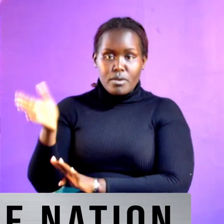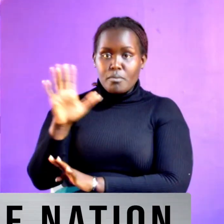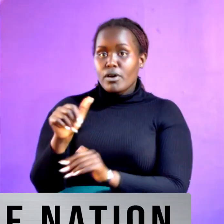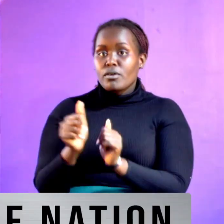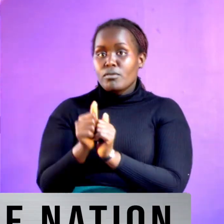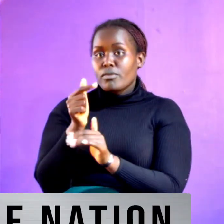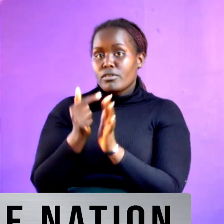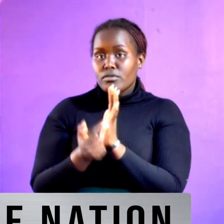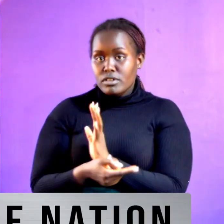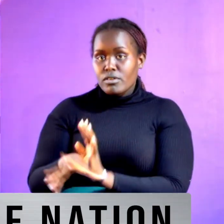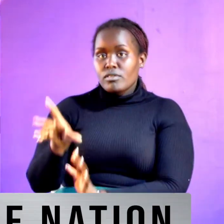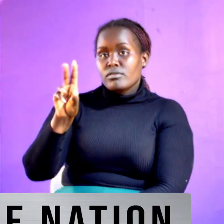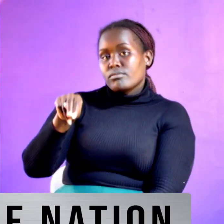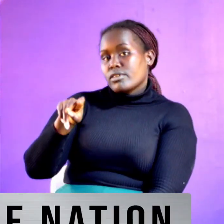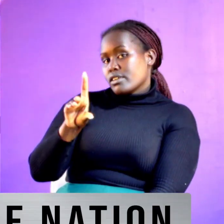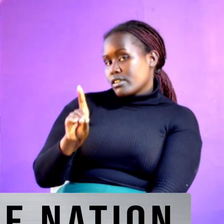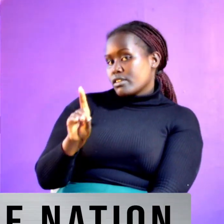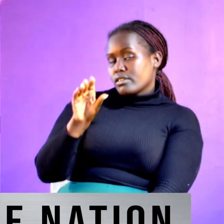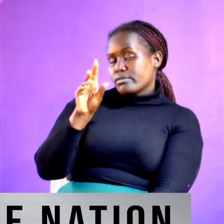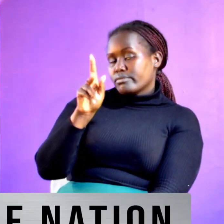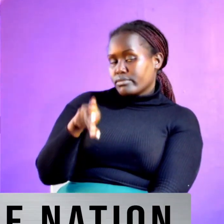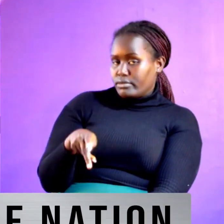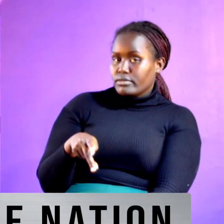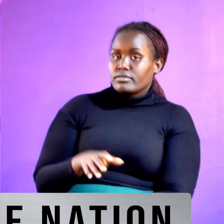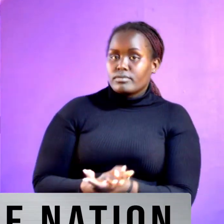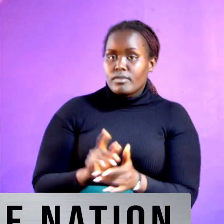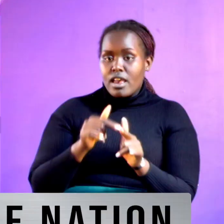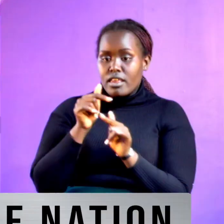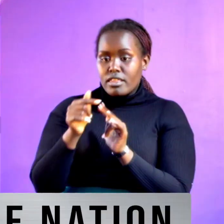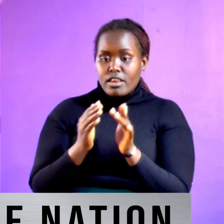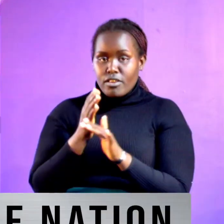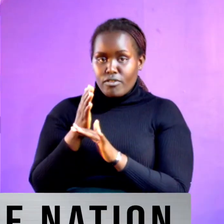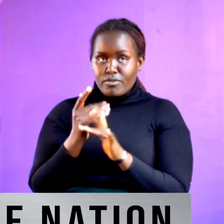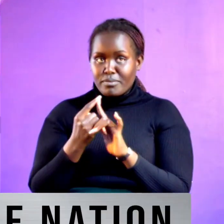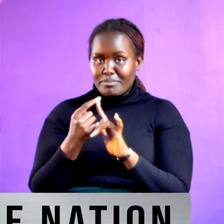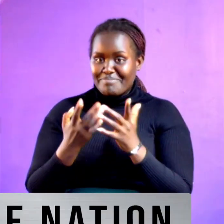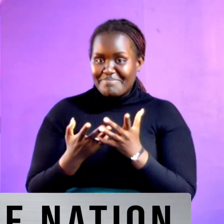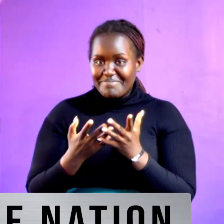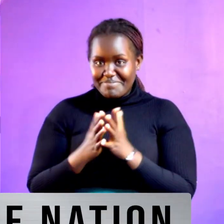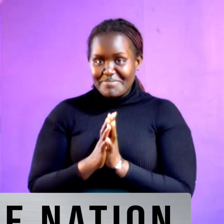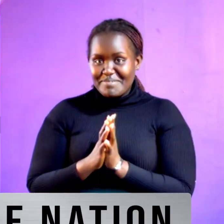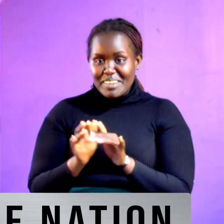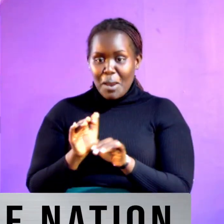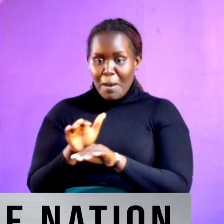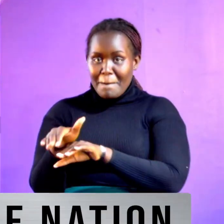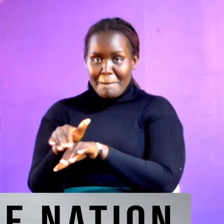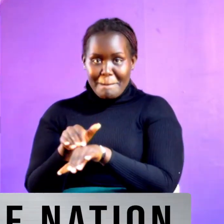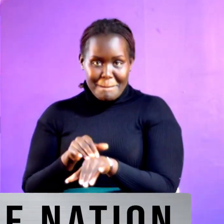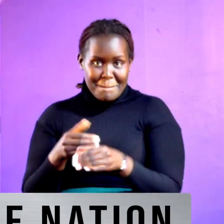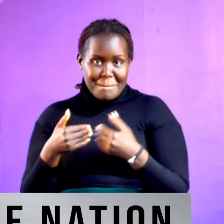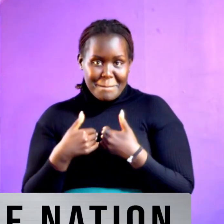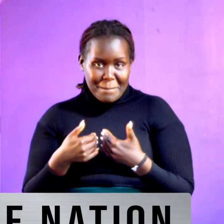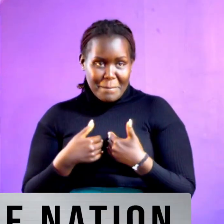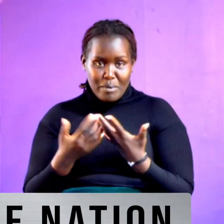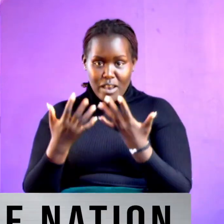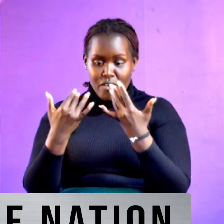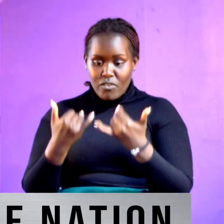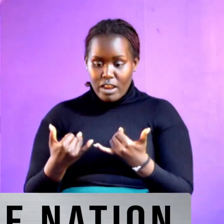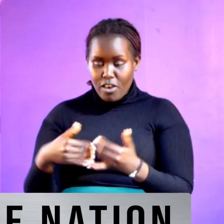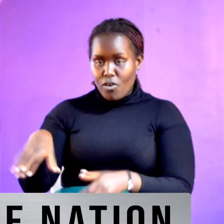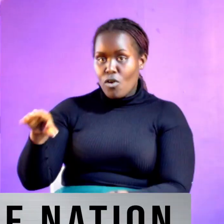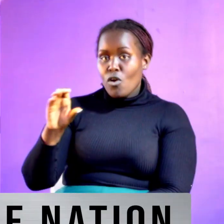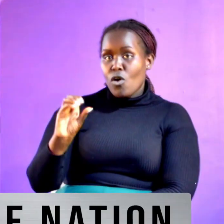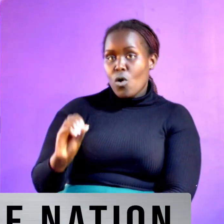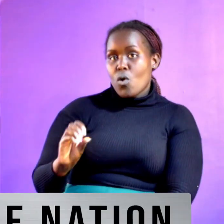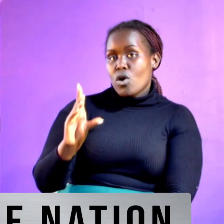the NDP, National Democratic Party, and then from the NDP, slowly we have now come to the ODM.